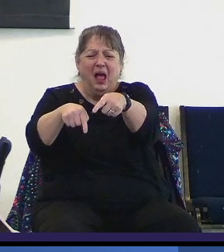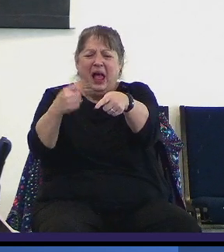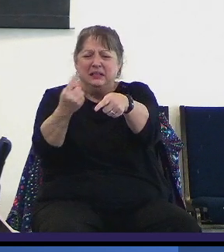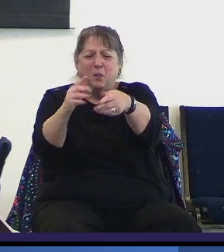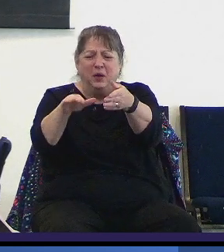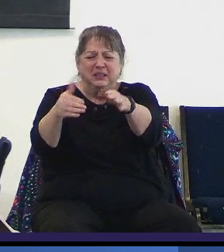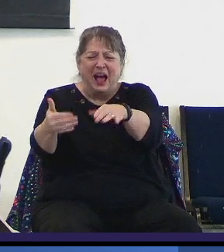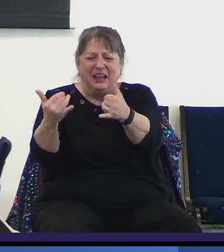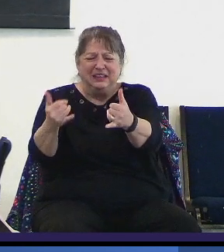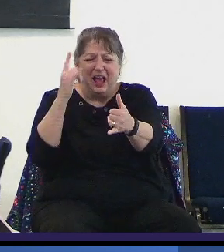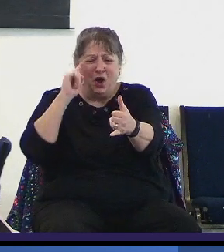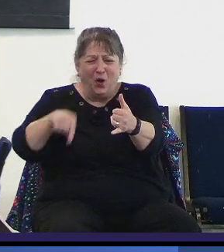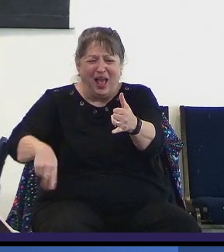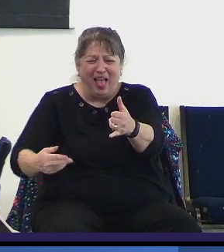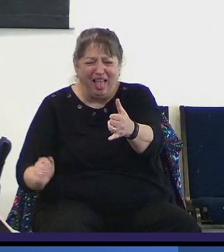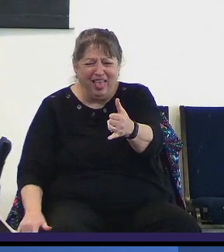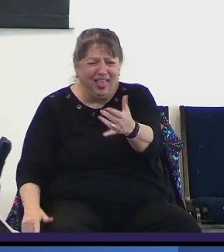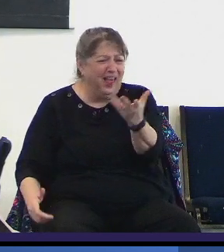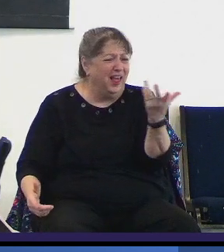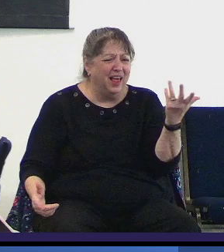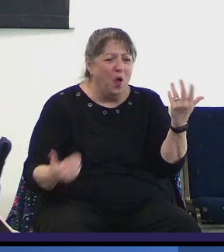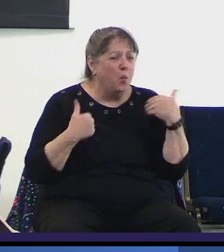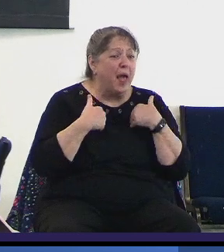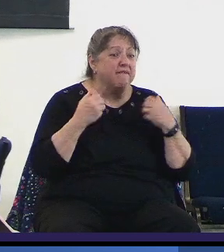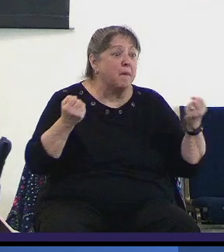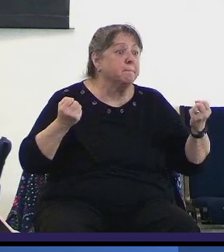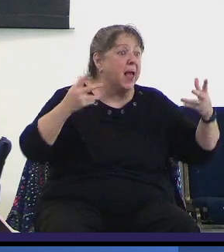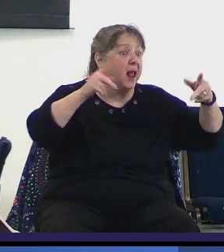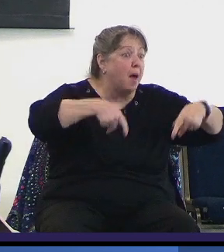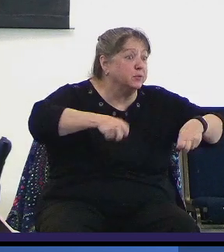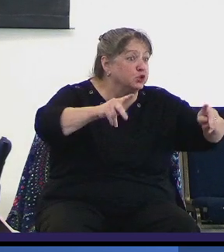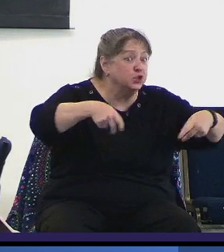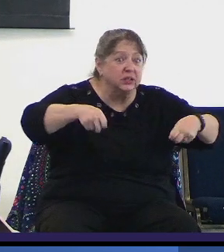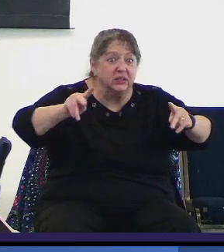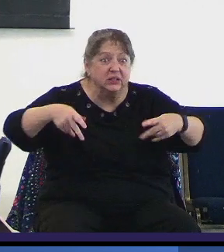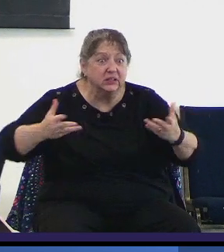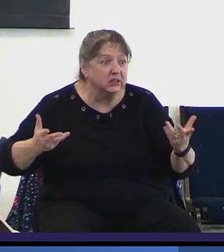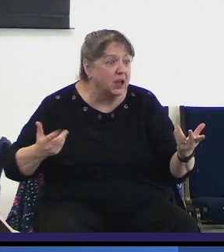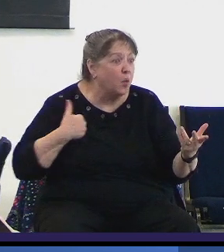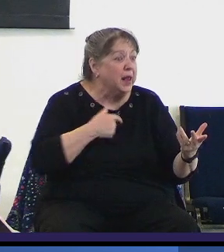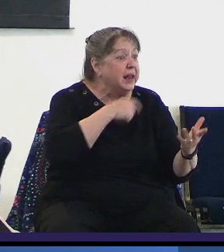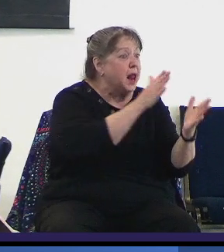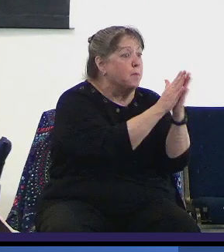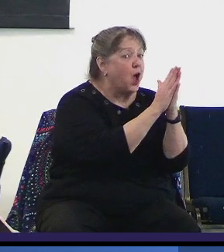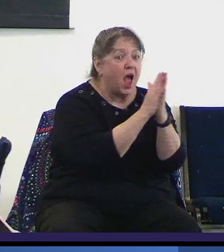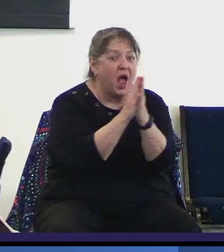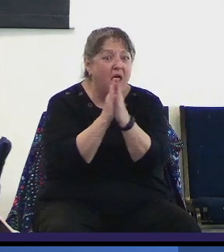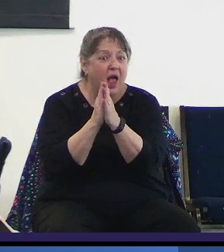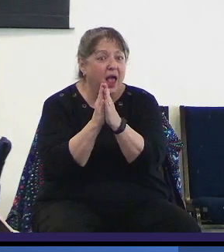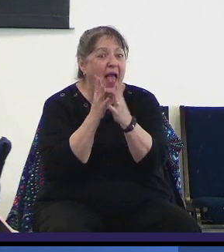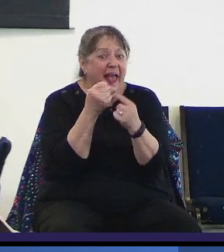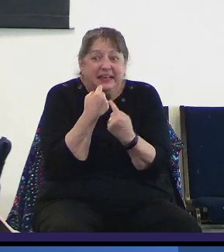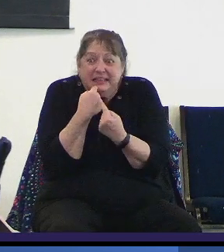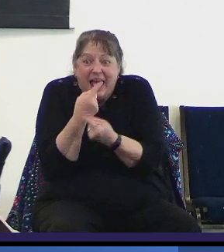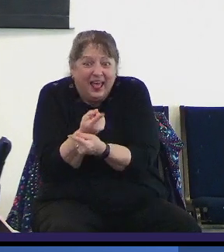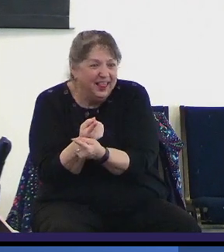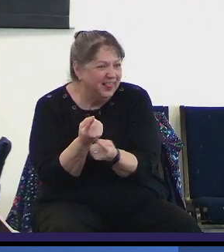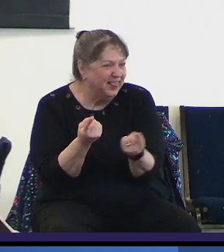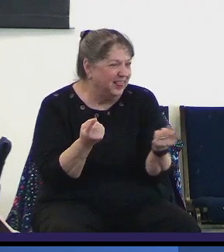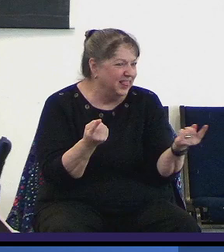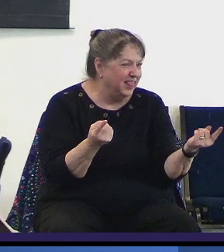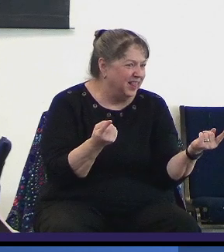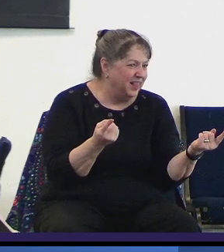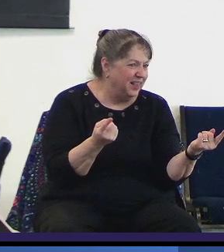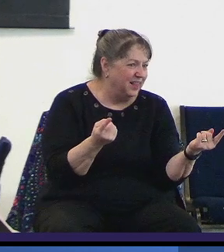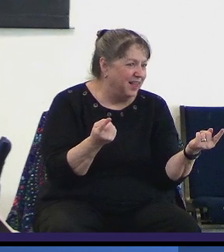hell. Just opportunities God might give us to pray for someone or to tell someone about Jesus